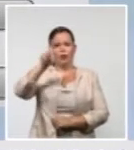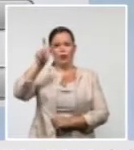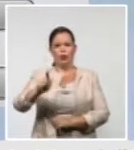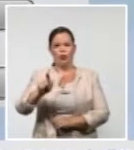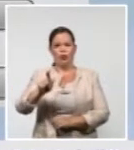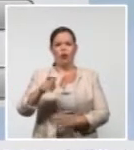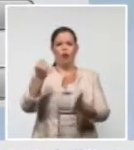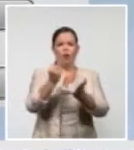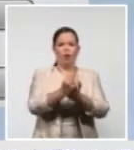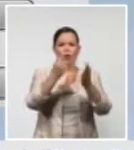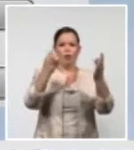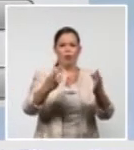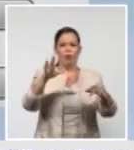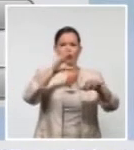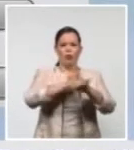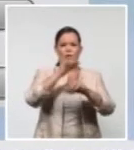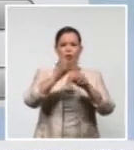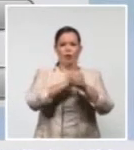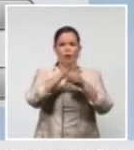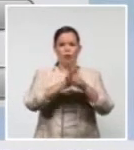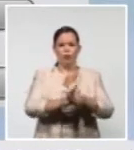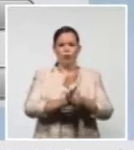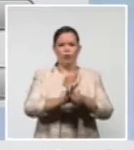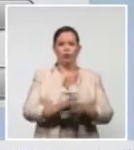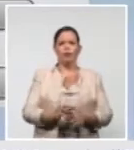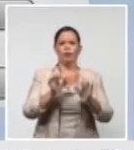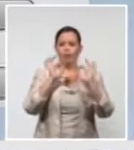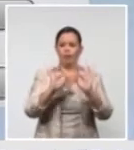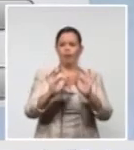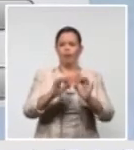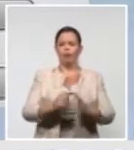332,039, of which